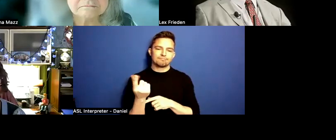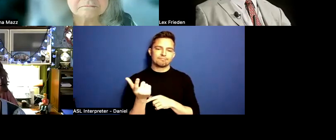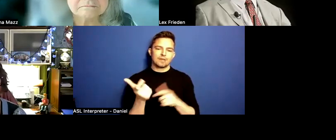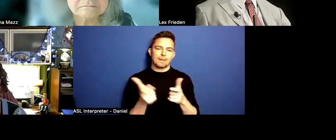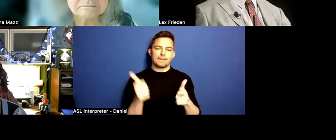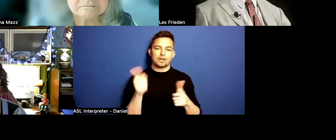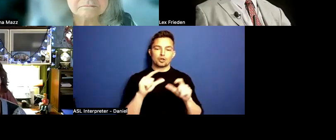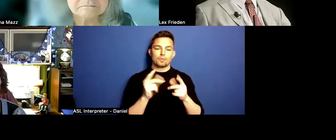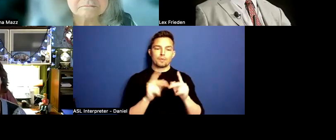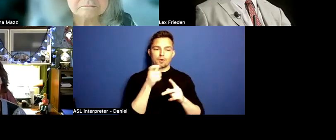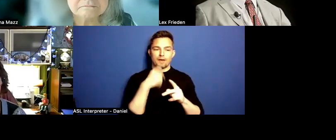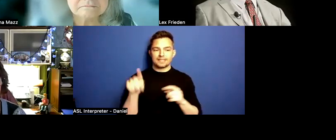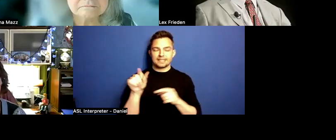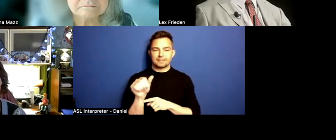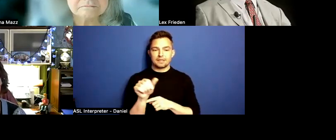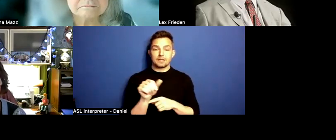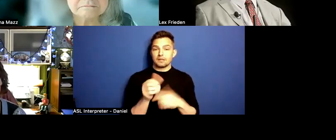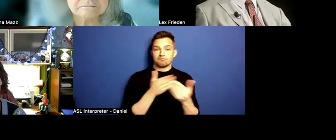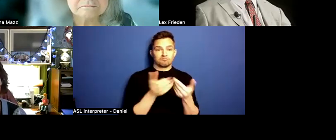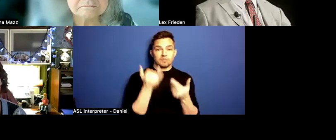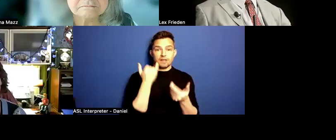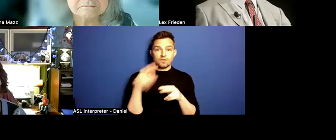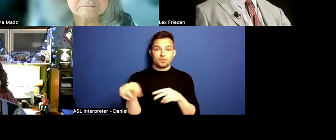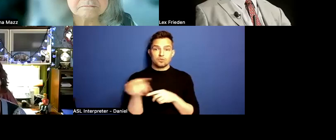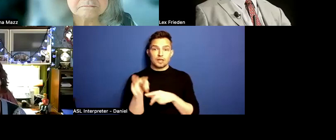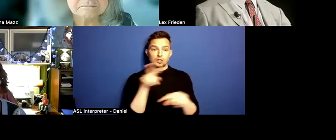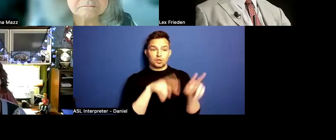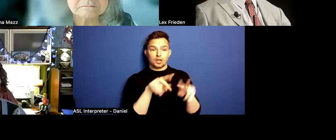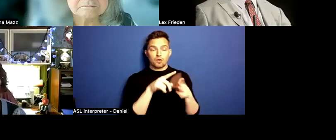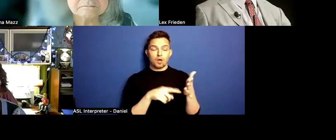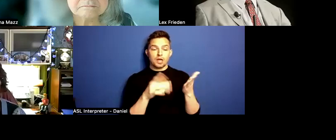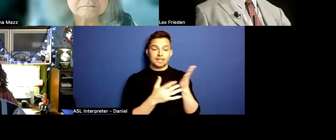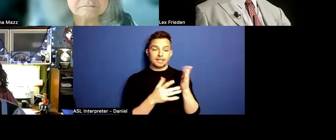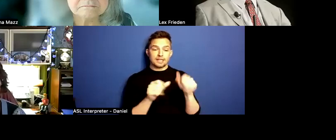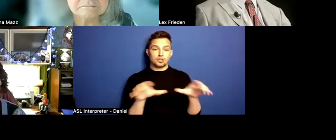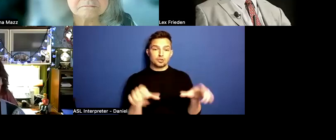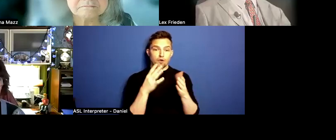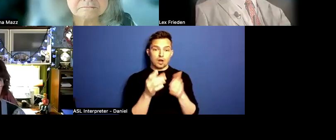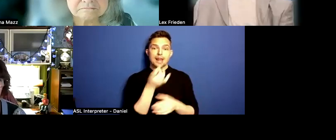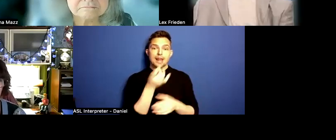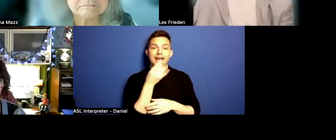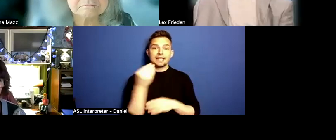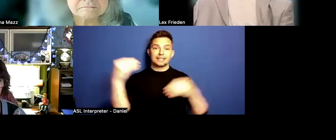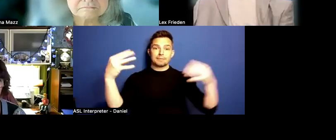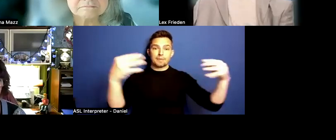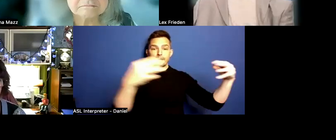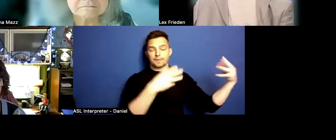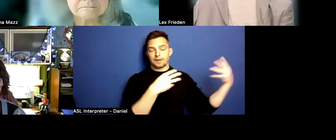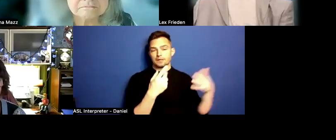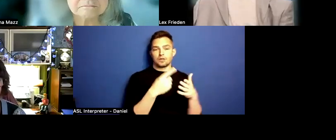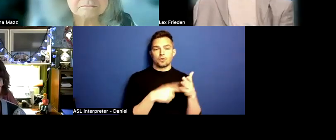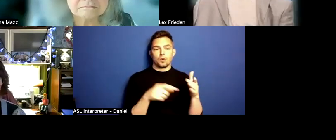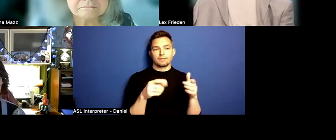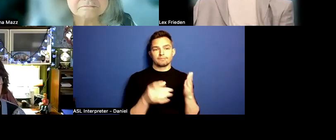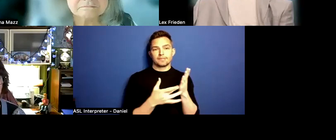But I think even when you look at what technology can do for lighting, and what technology can do